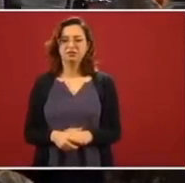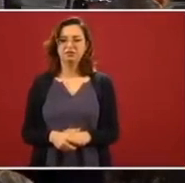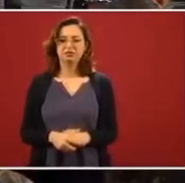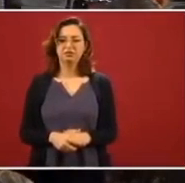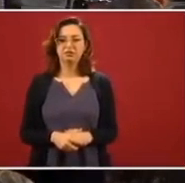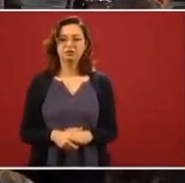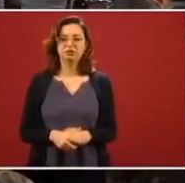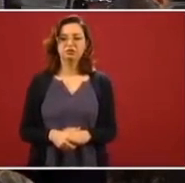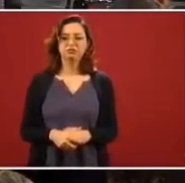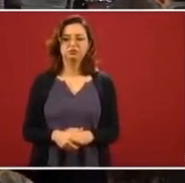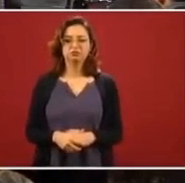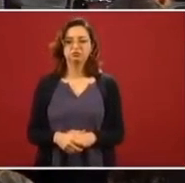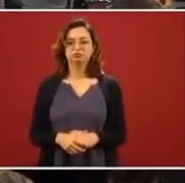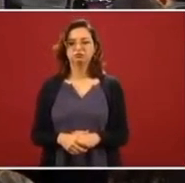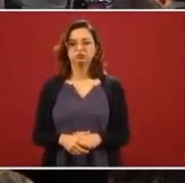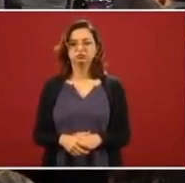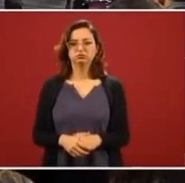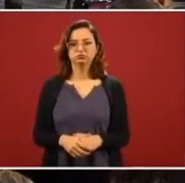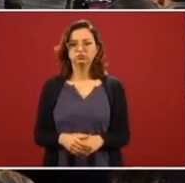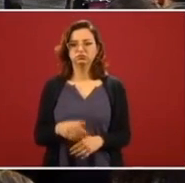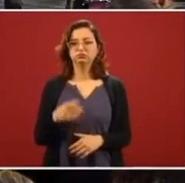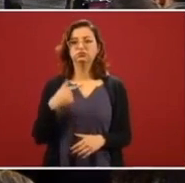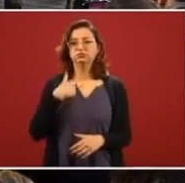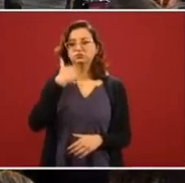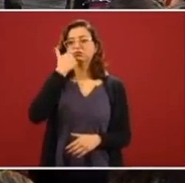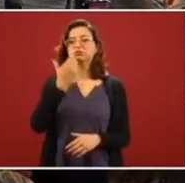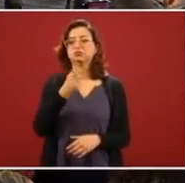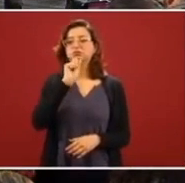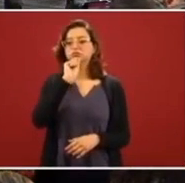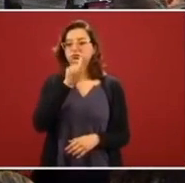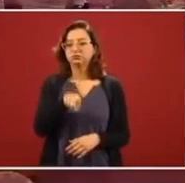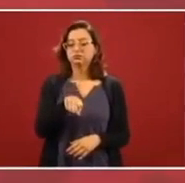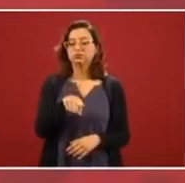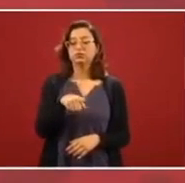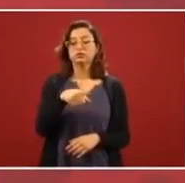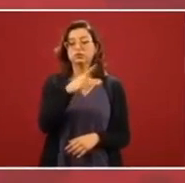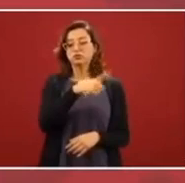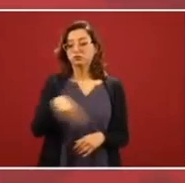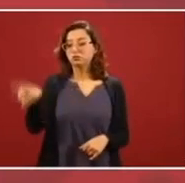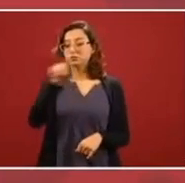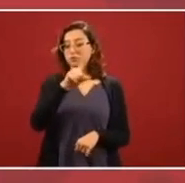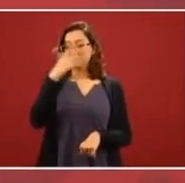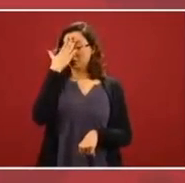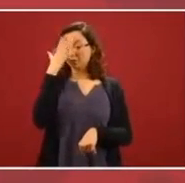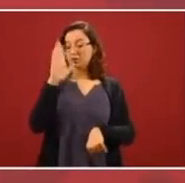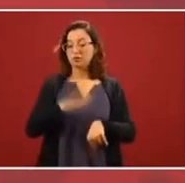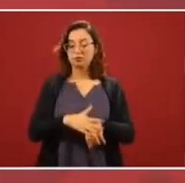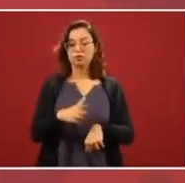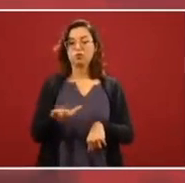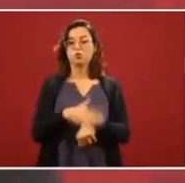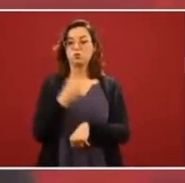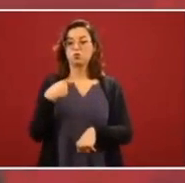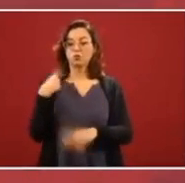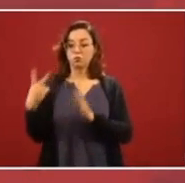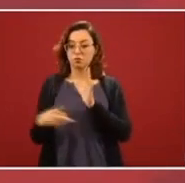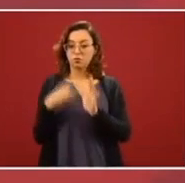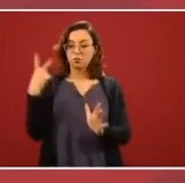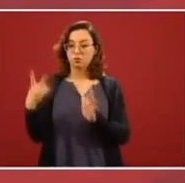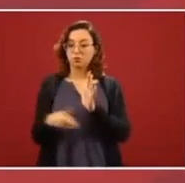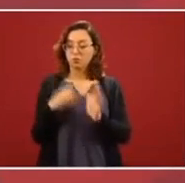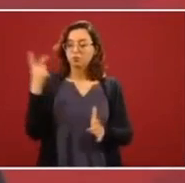like se also vaya tomando en consideración, that you take into lo digo en los consideration, actos, ¿no? and I say Los it, actos son